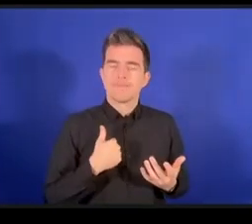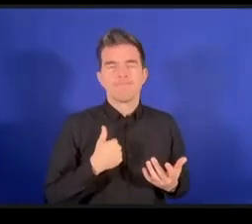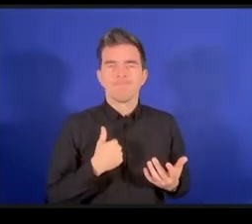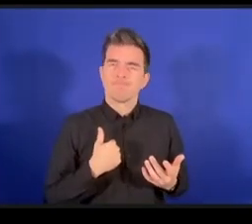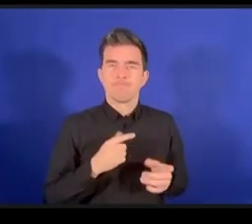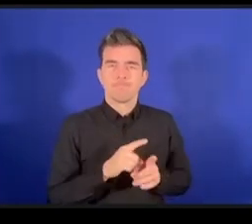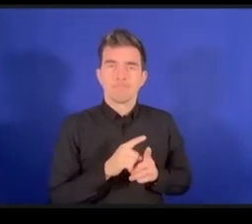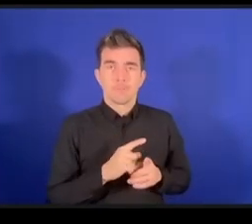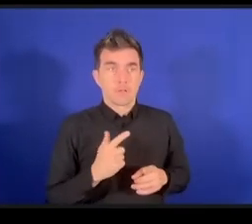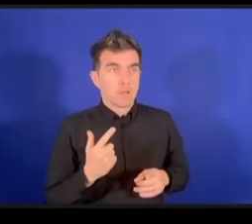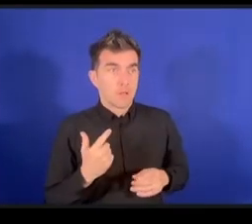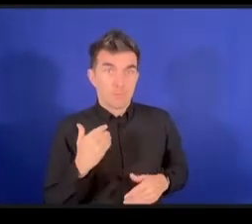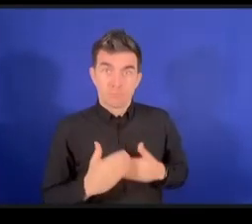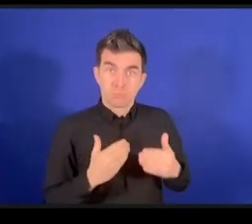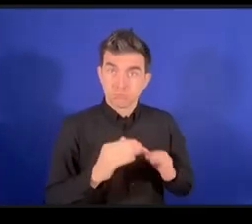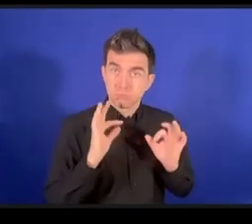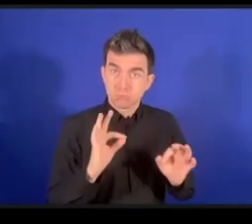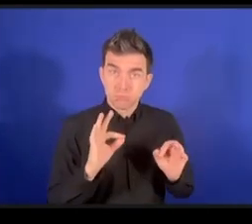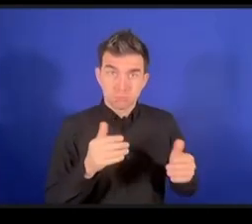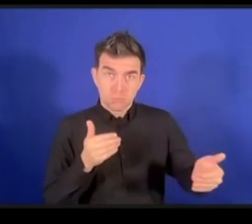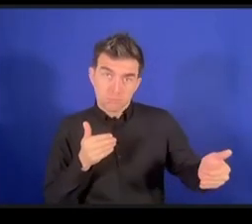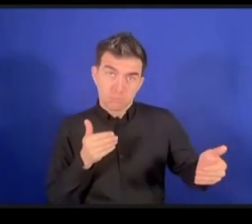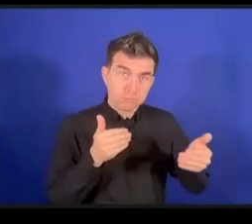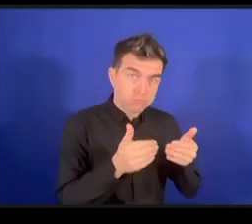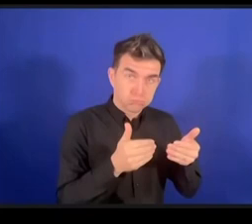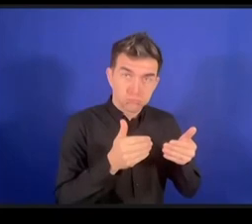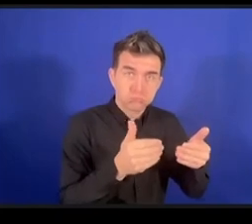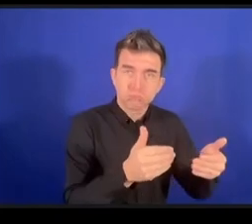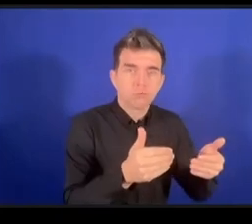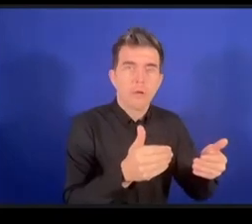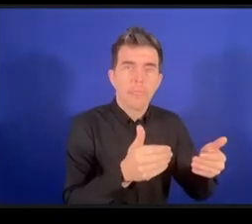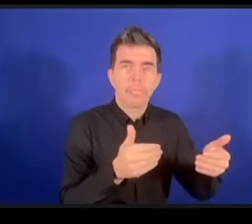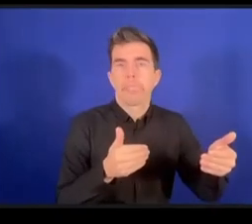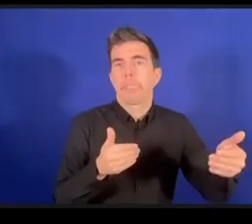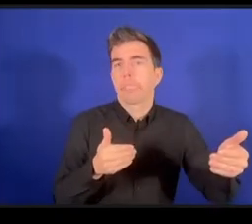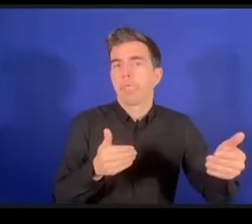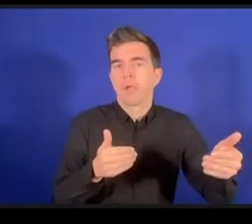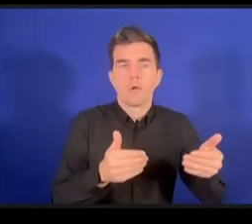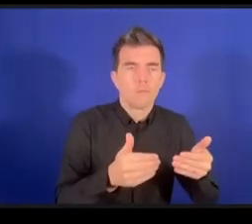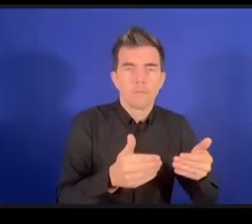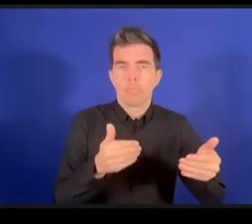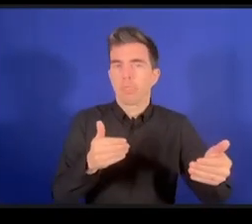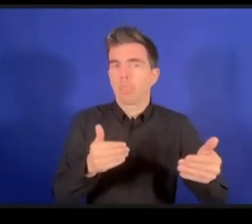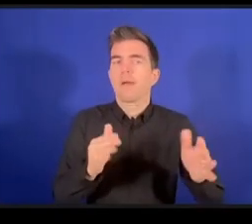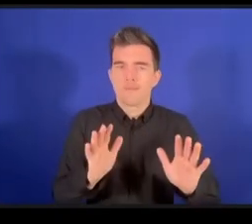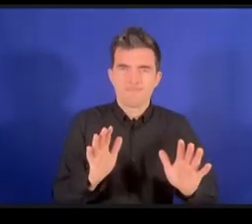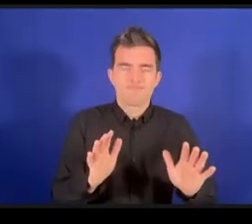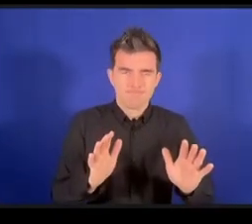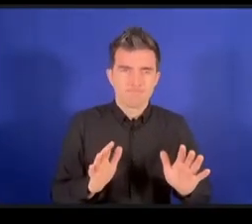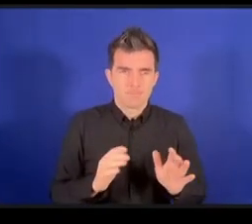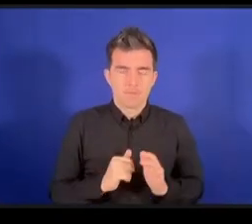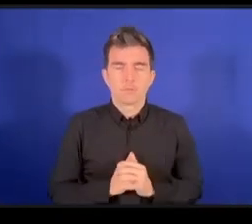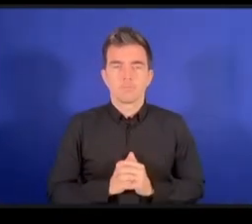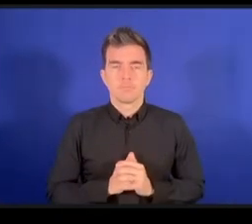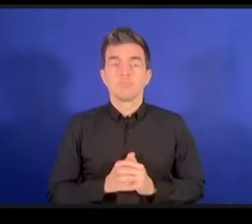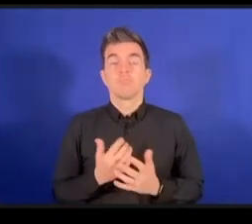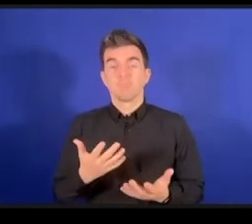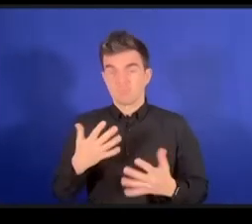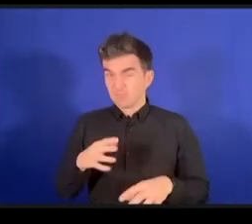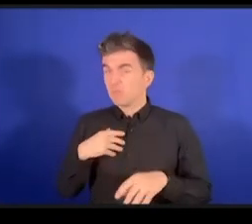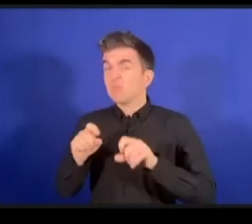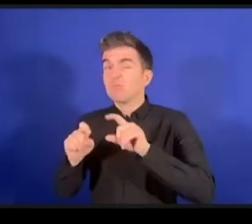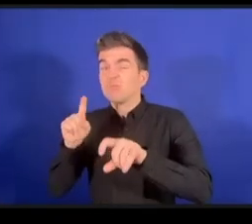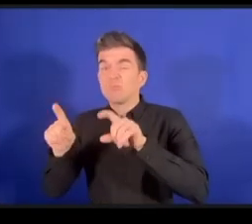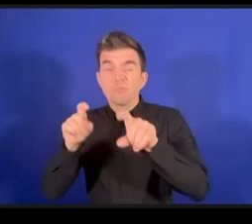A survey which was done about of 1 million websites back in 2022 indicates